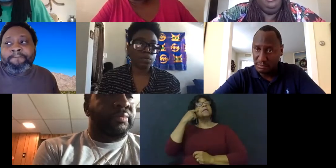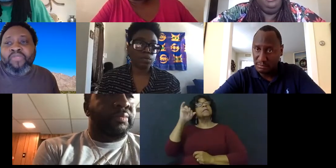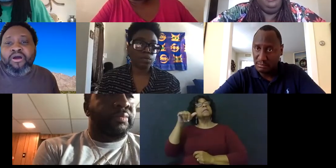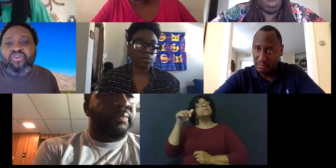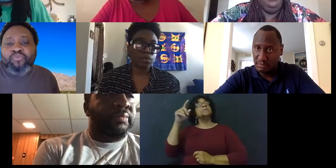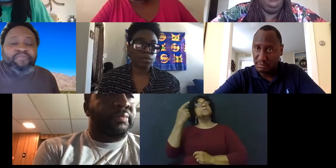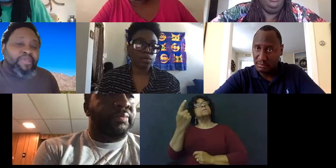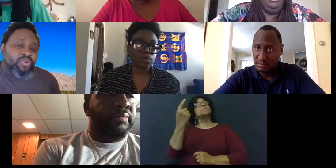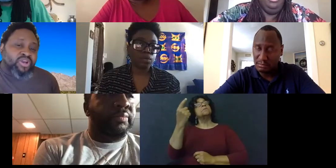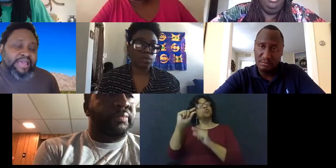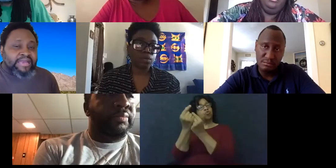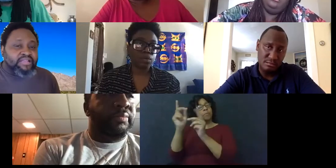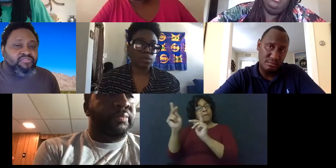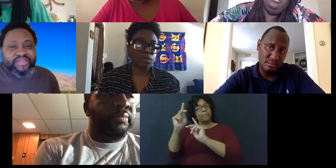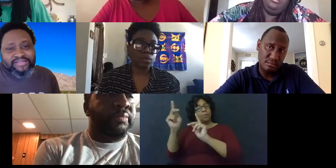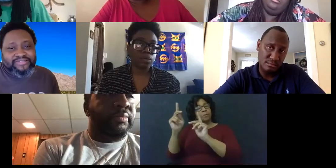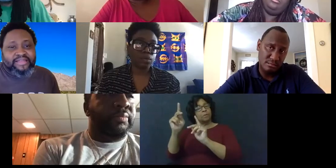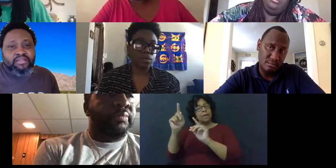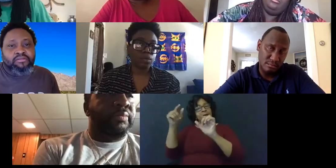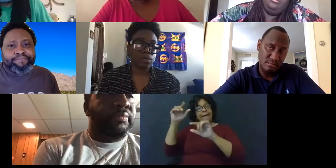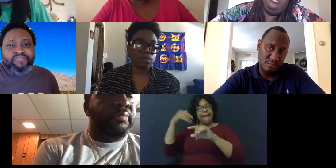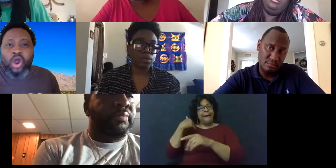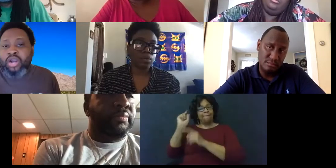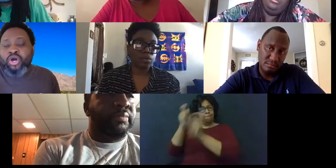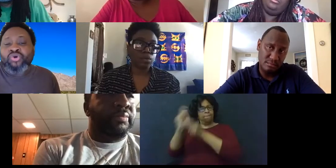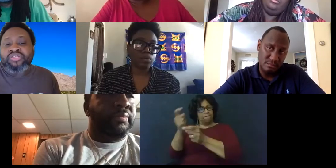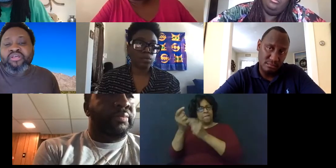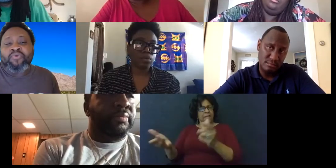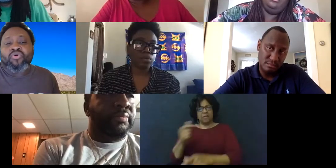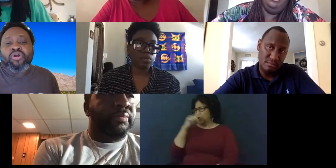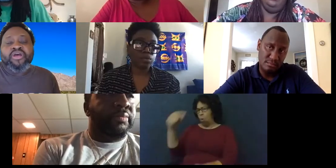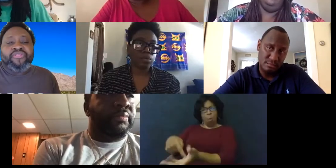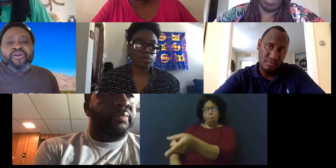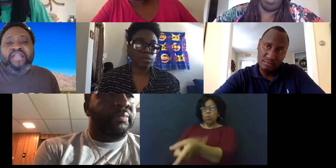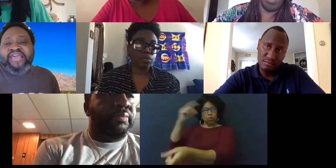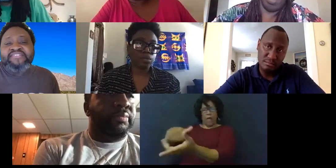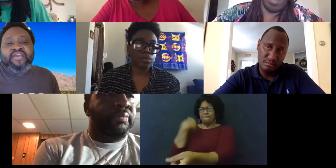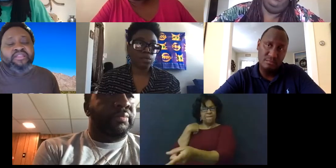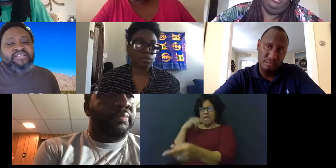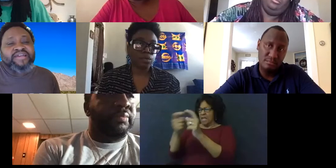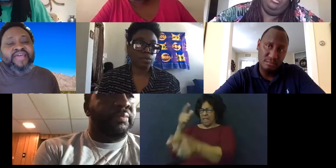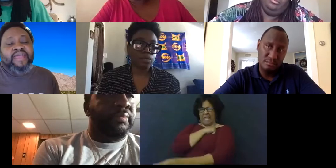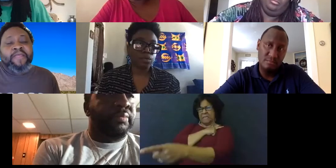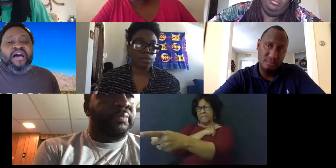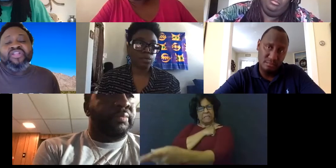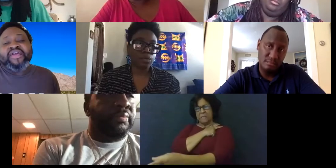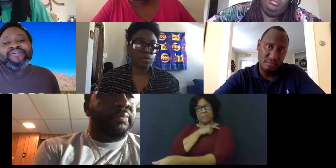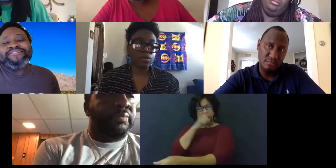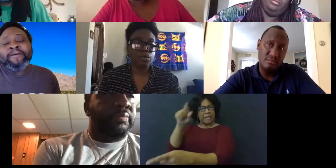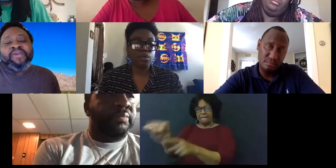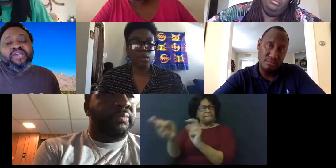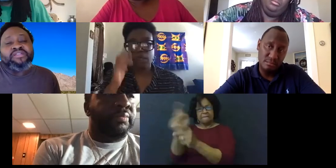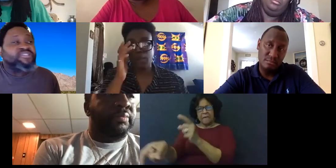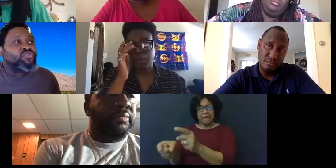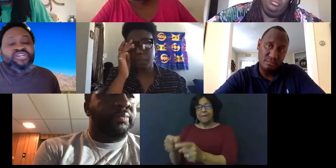a certain group of people are getting things that aren't owed to them, or they're lazy and things like that, I look at it as